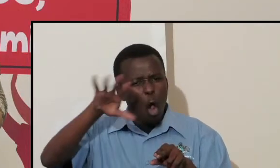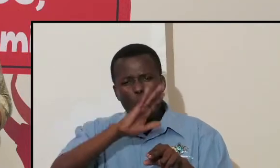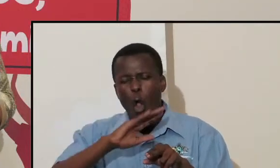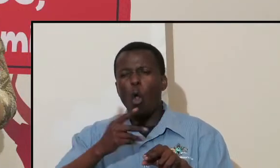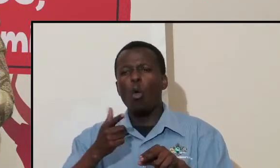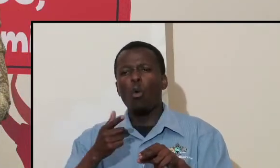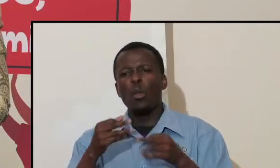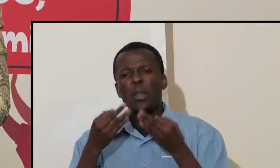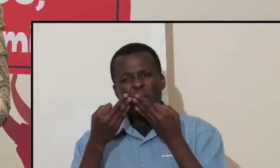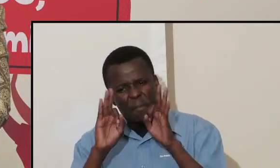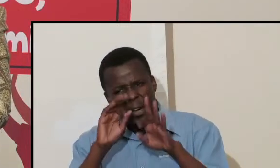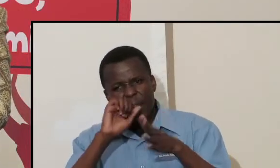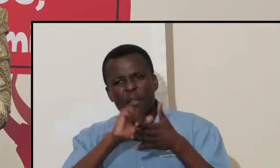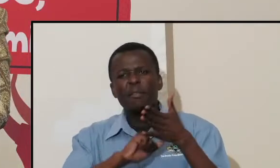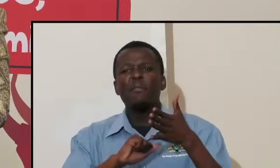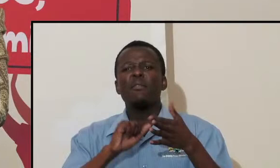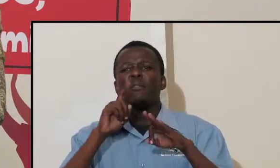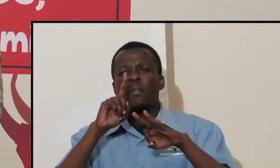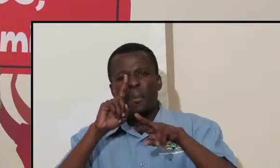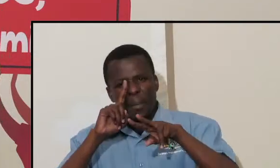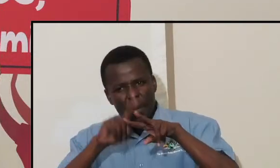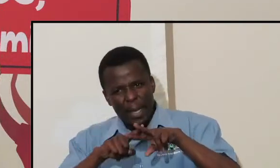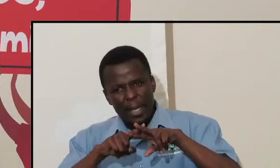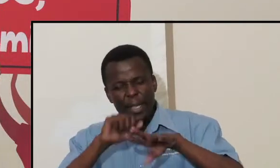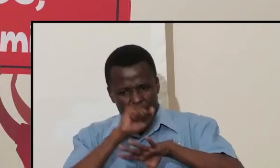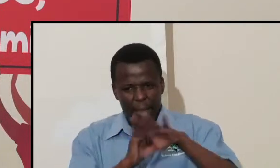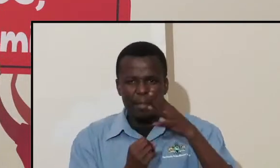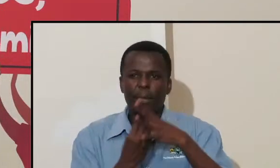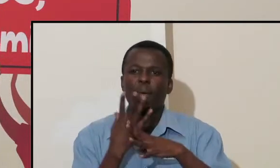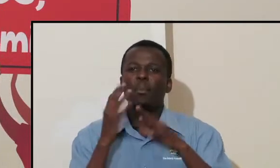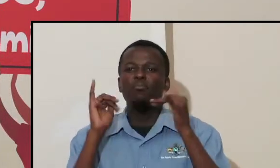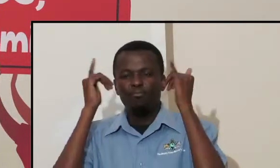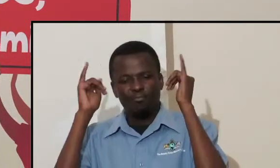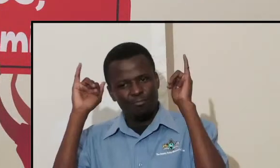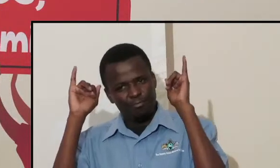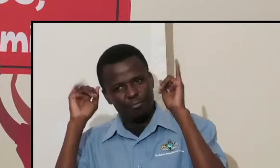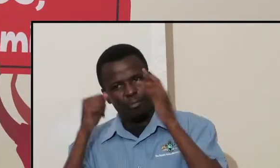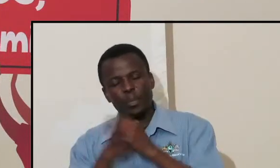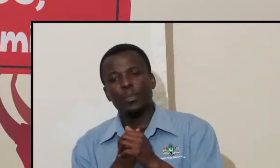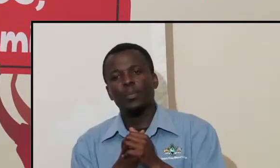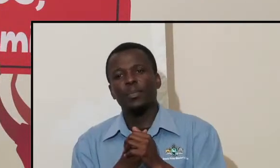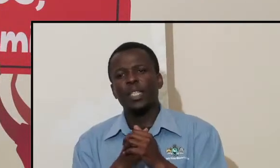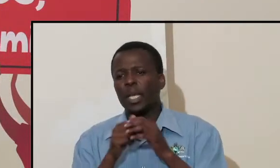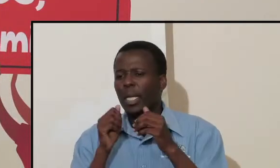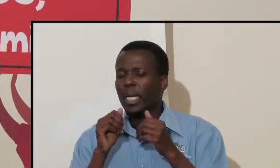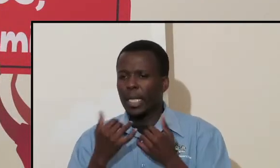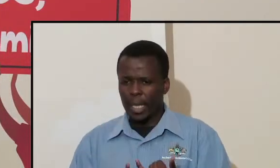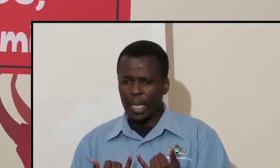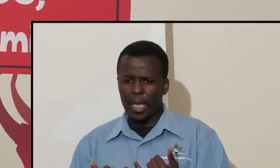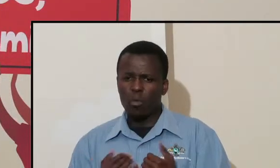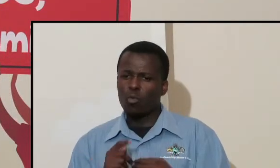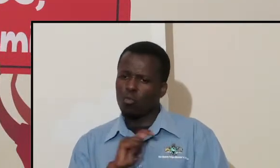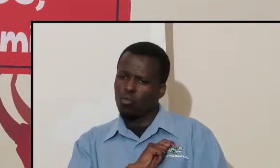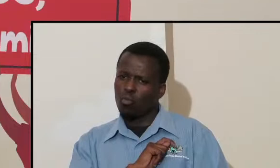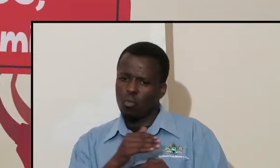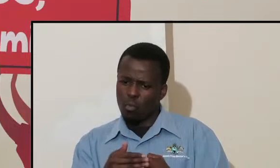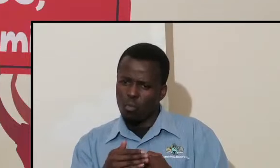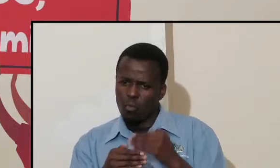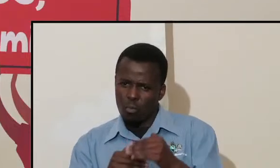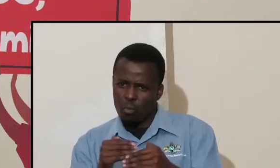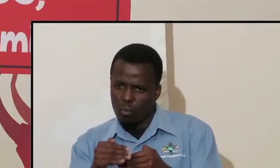us are free from HIV and AIDS. So despite all the progress we've made,